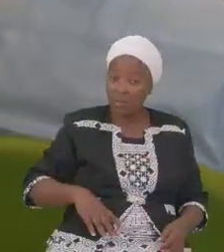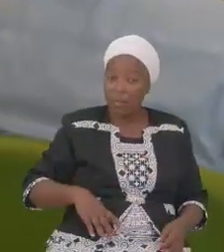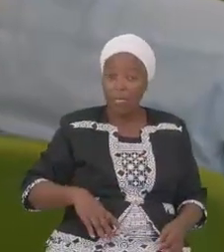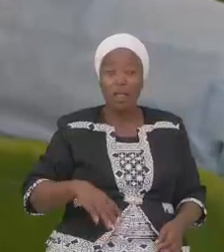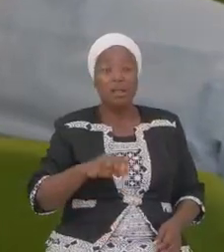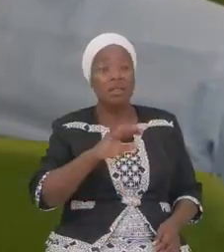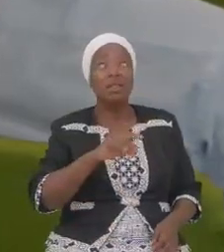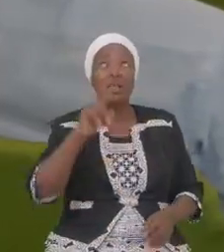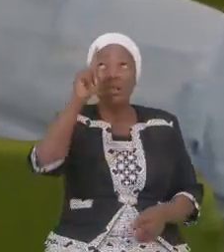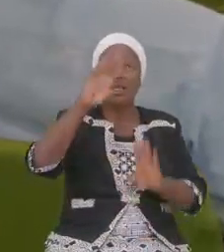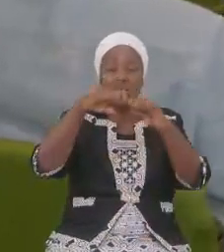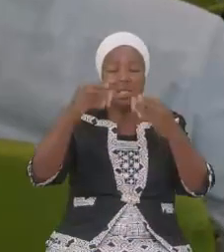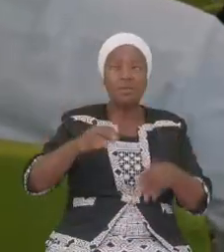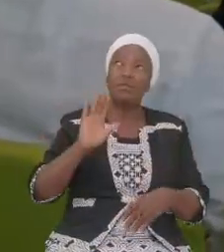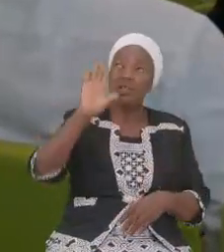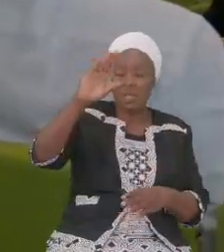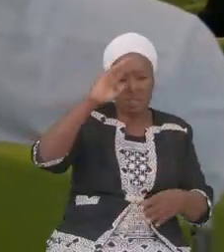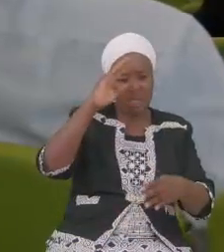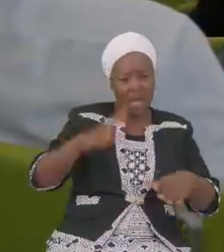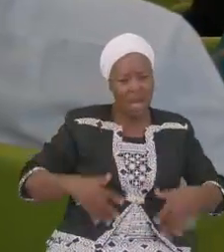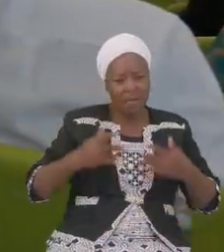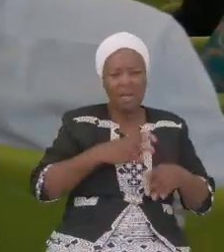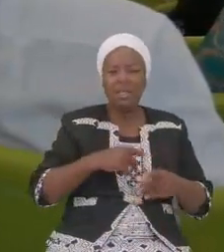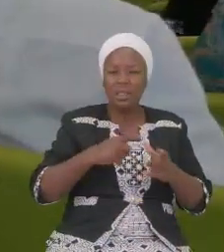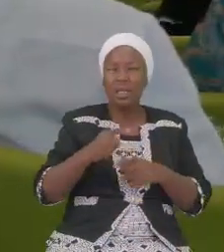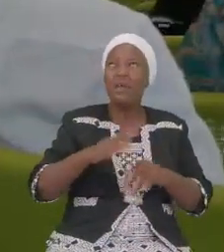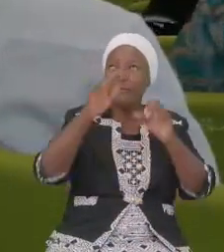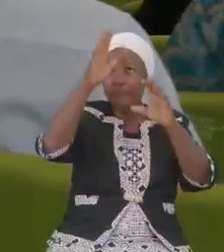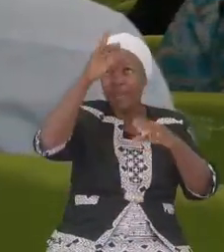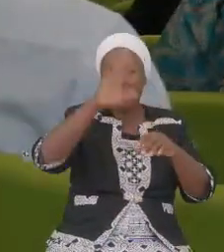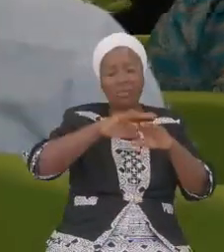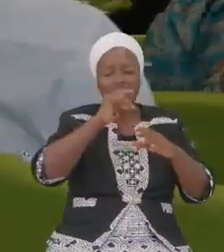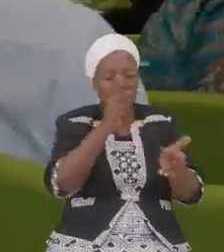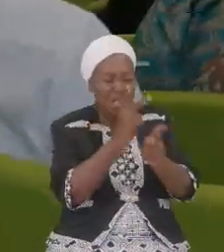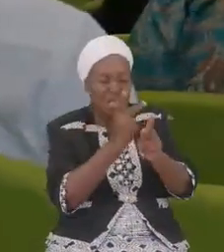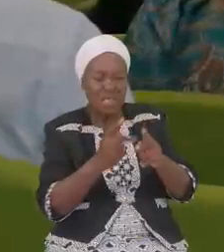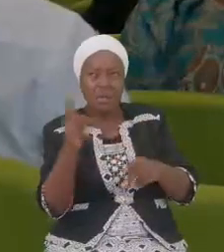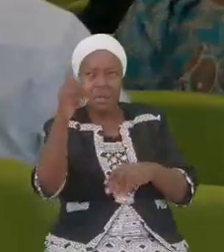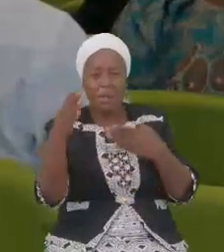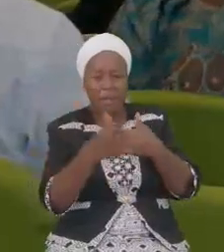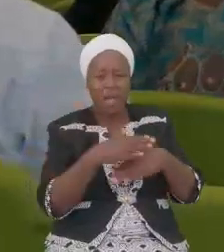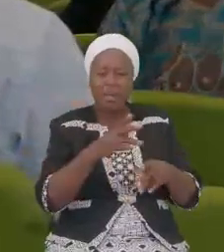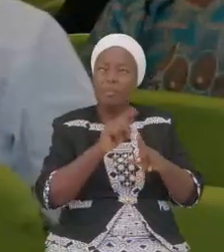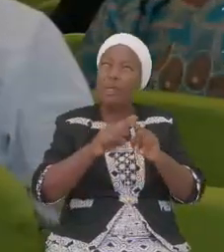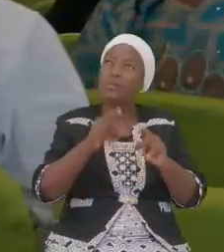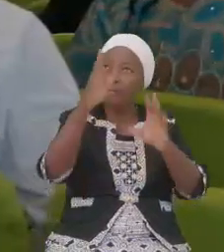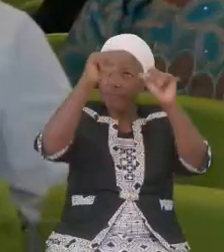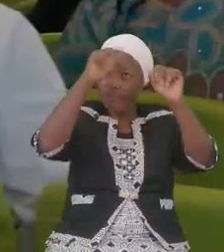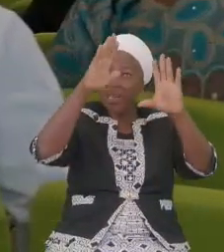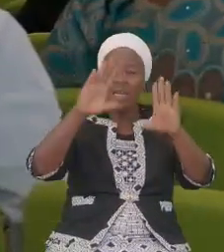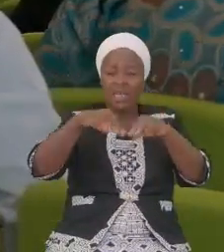his life, and the Father did not spare his Son. He gave him to me as Savior. He must be the